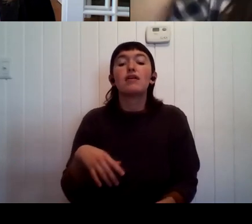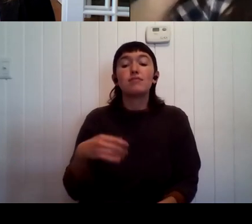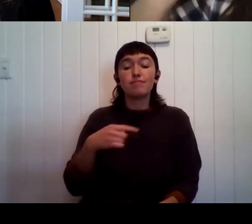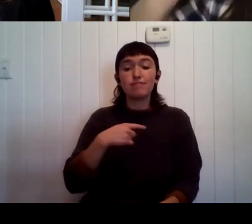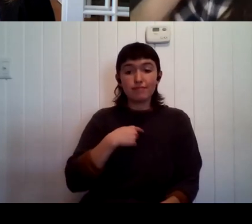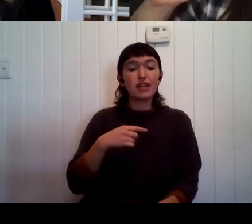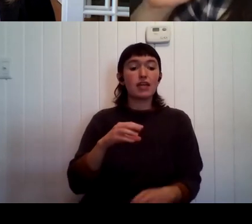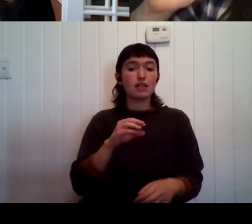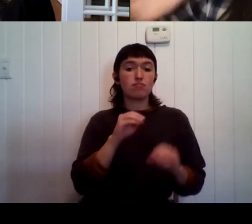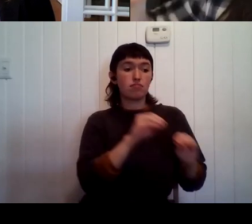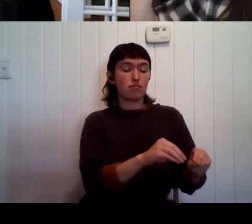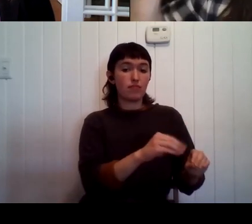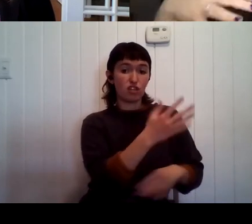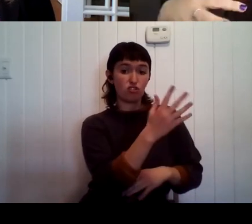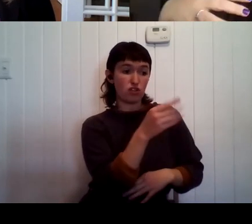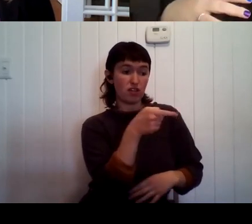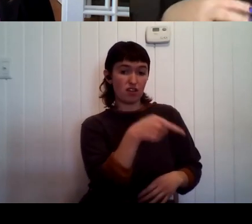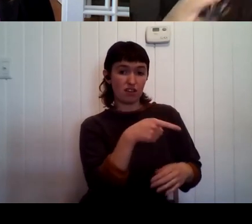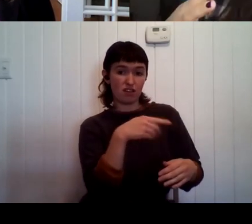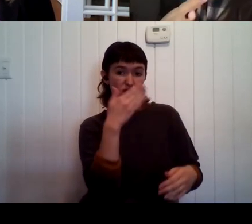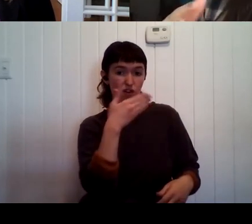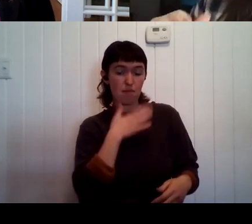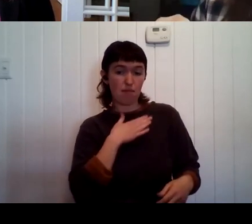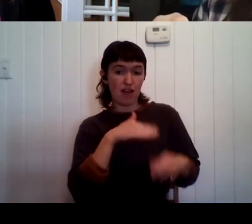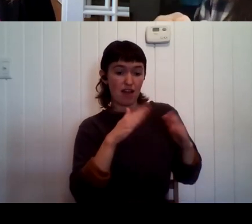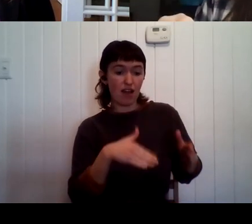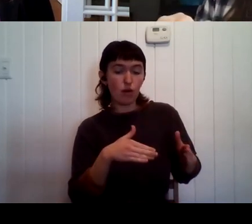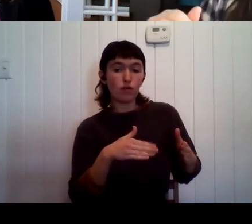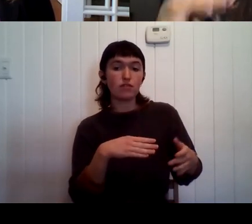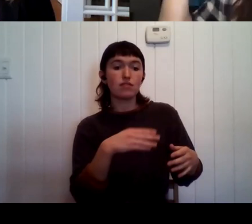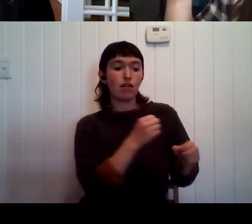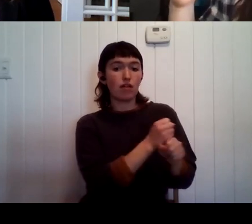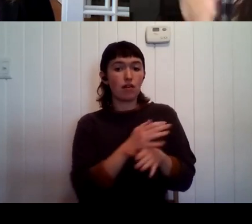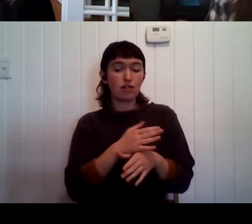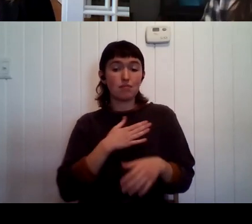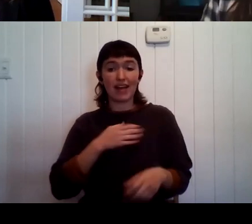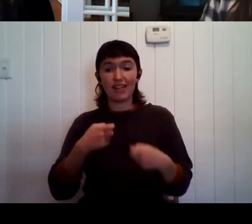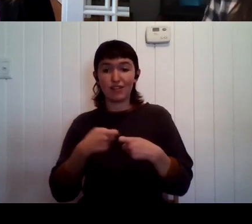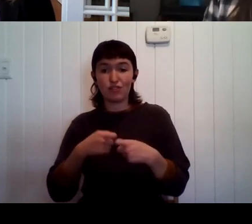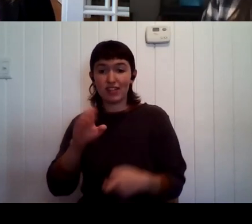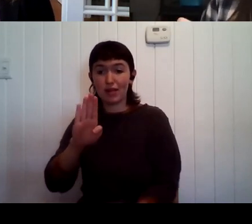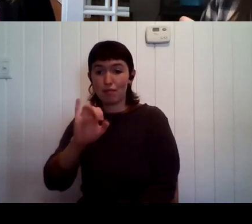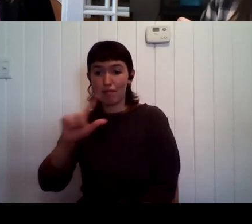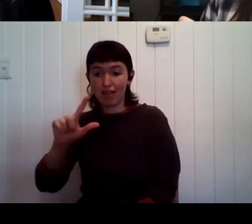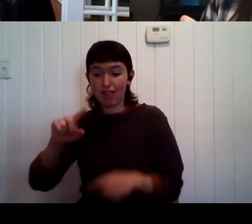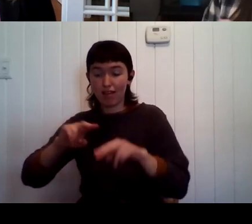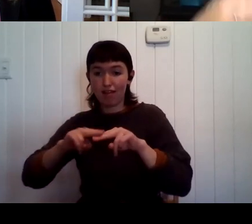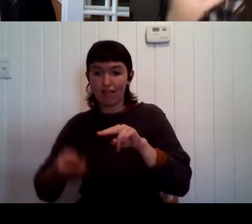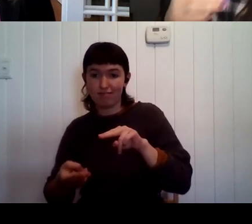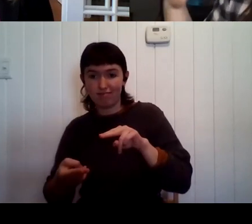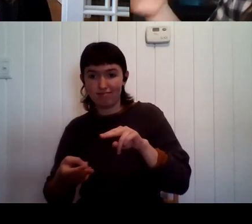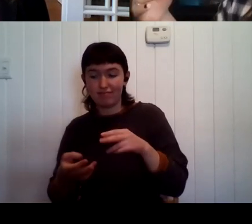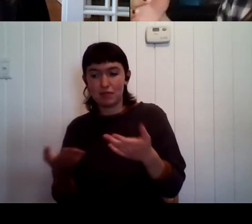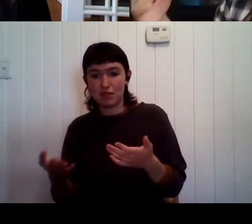because the shade from that tree makes my house a little bit cooler. And so that is an impact right there. That's an impact for sure.